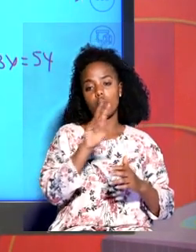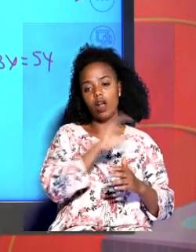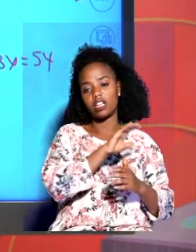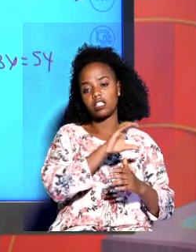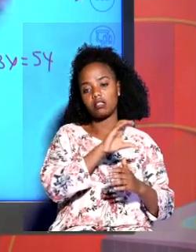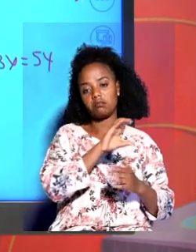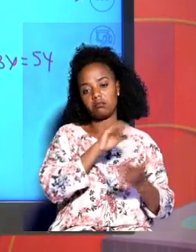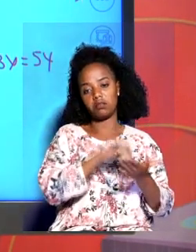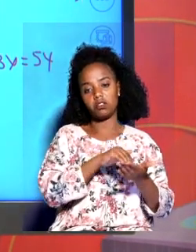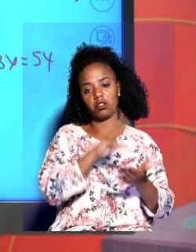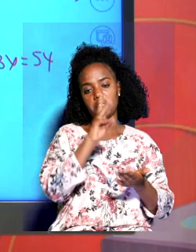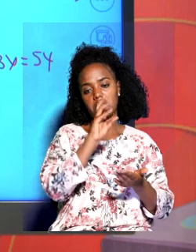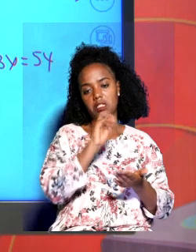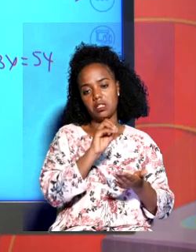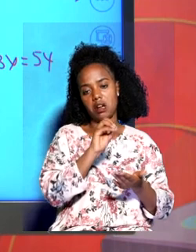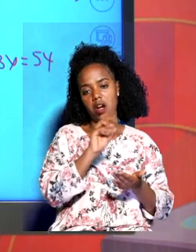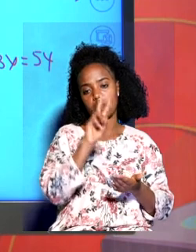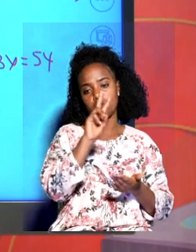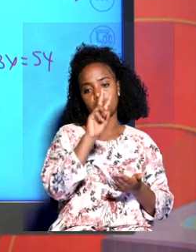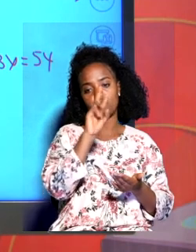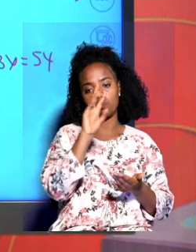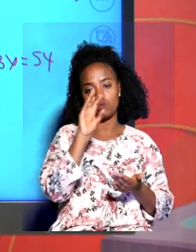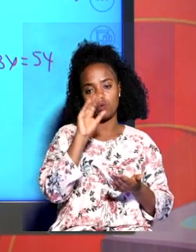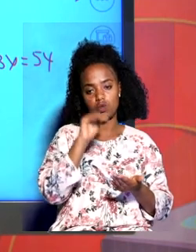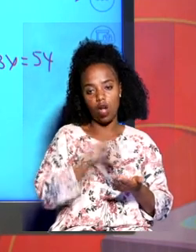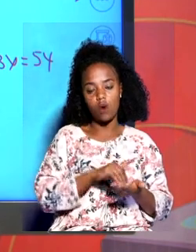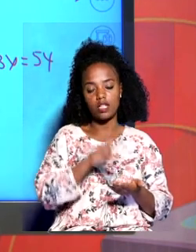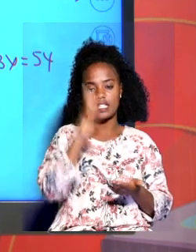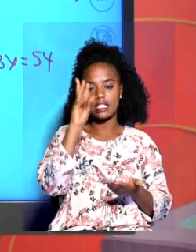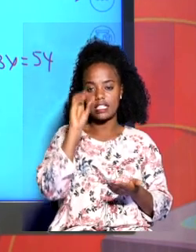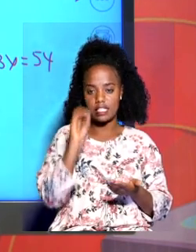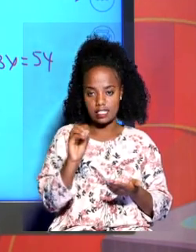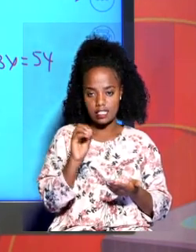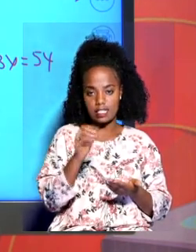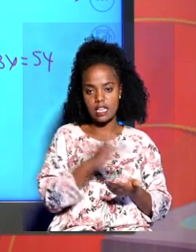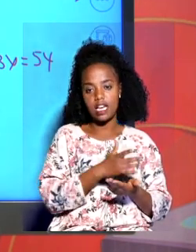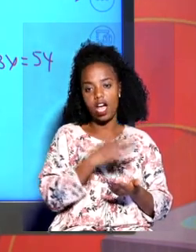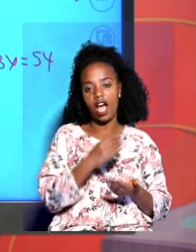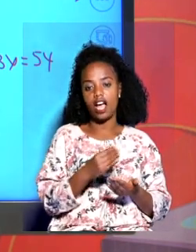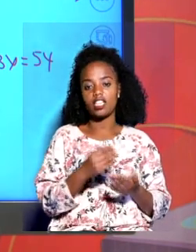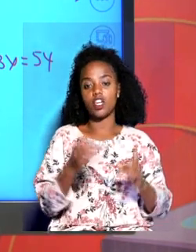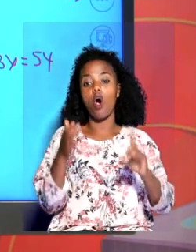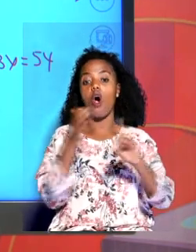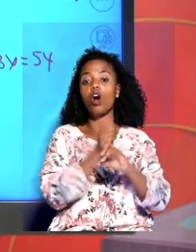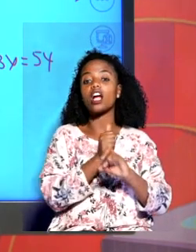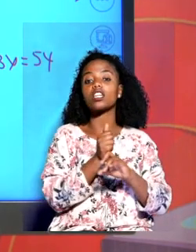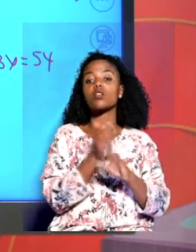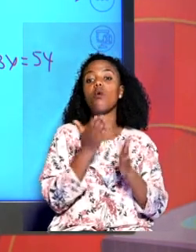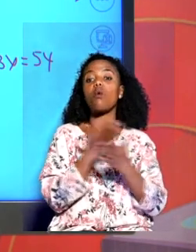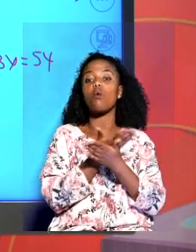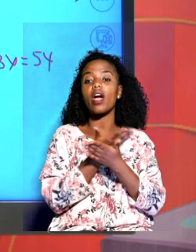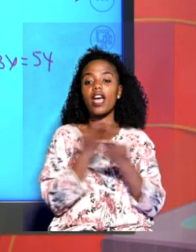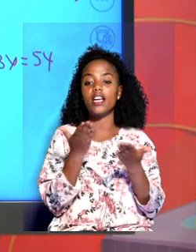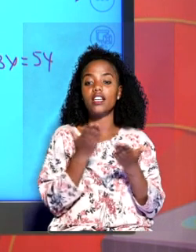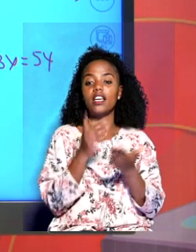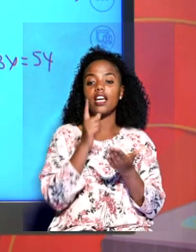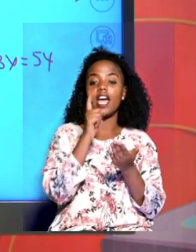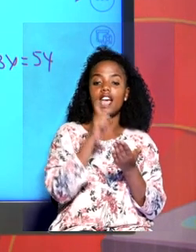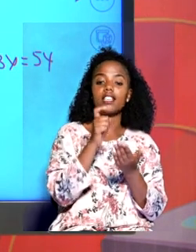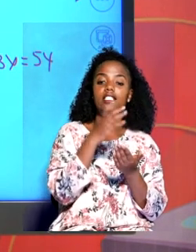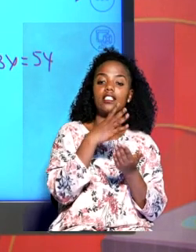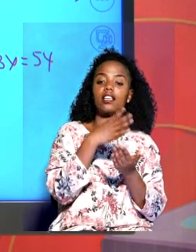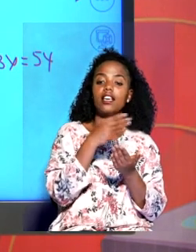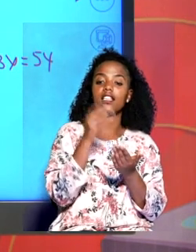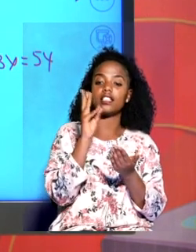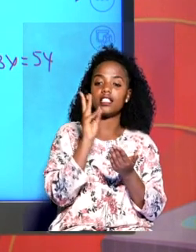profit will be 2060, and it occurs when x is 6